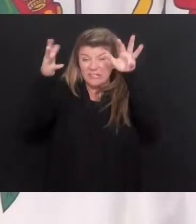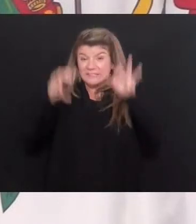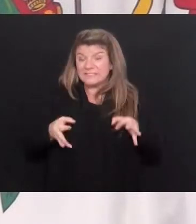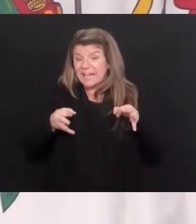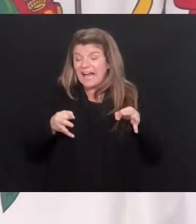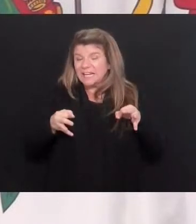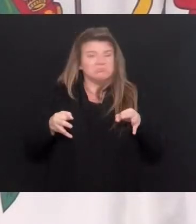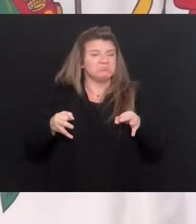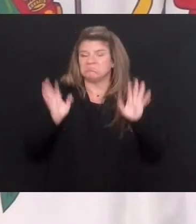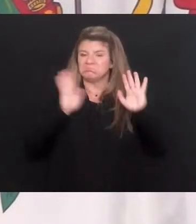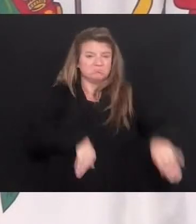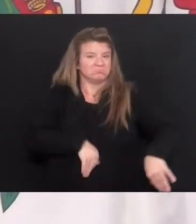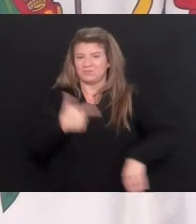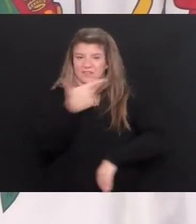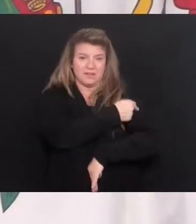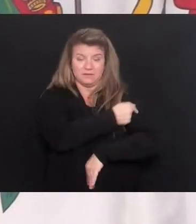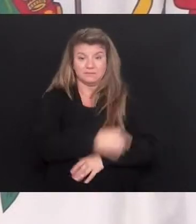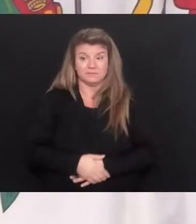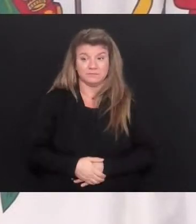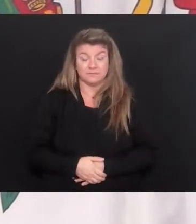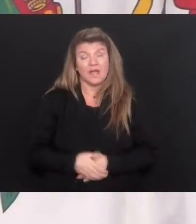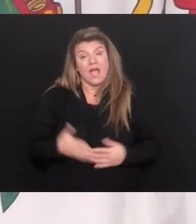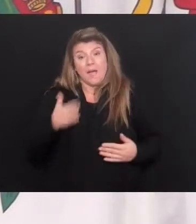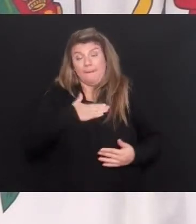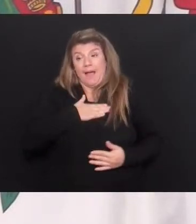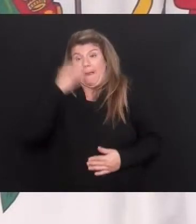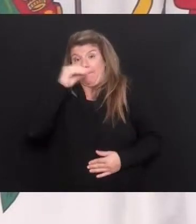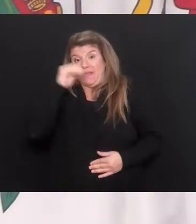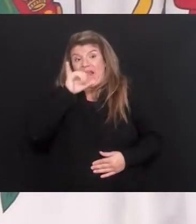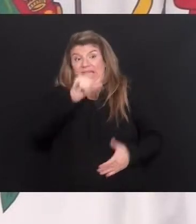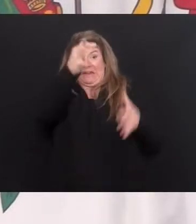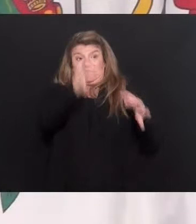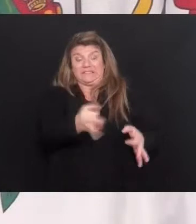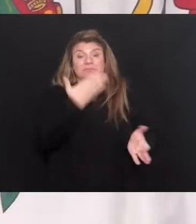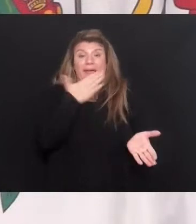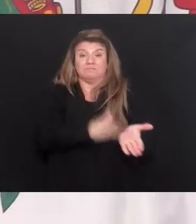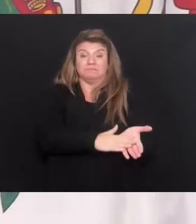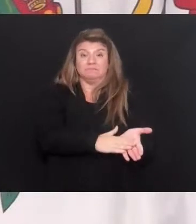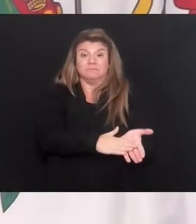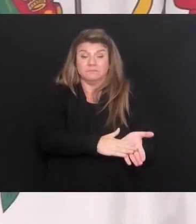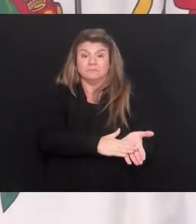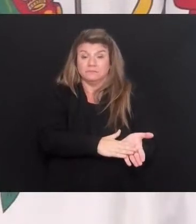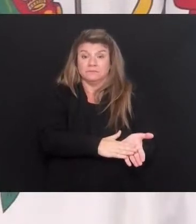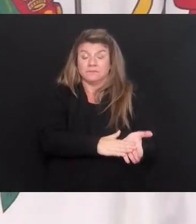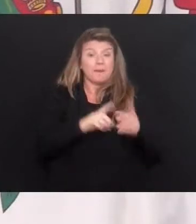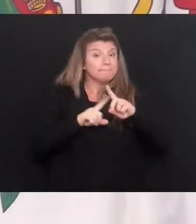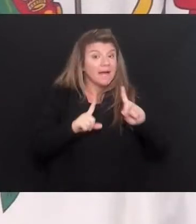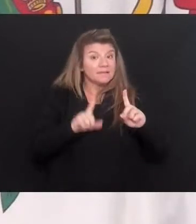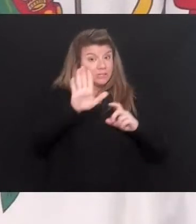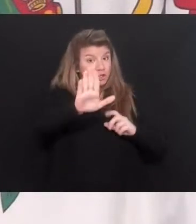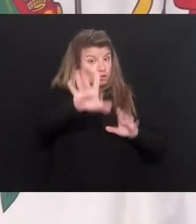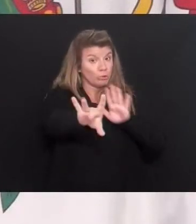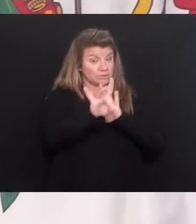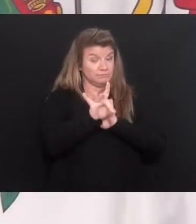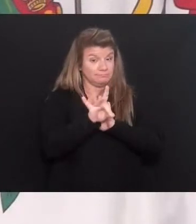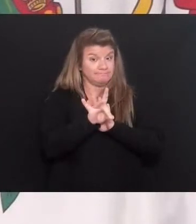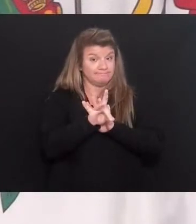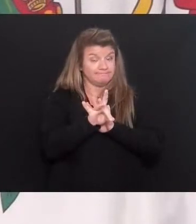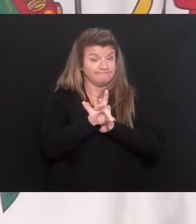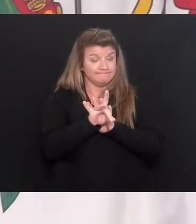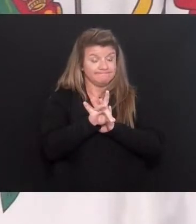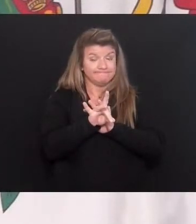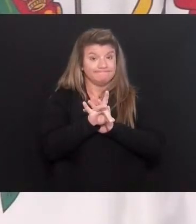be unvaccinated, in my opinion, it was a bad choice. It was your choice. There is